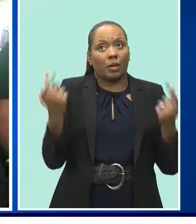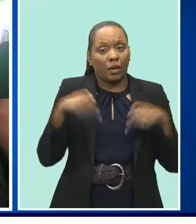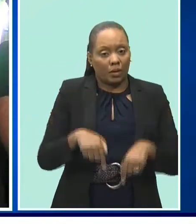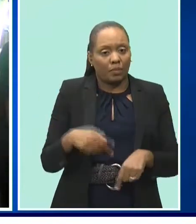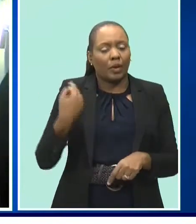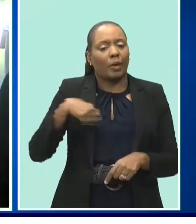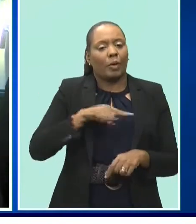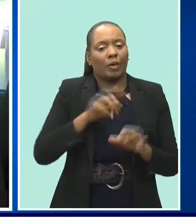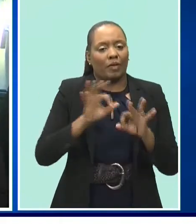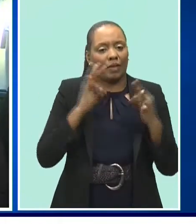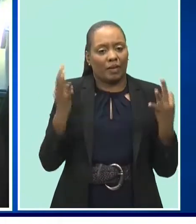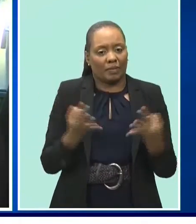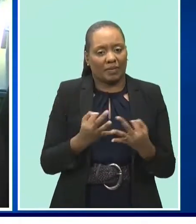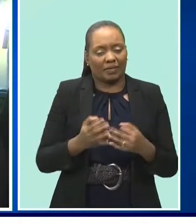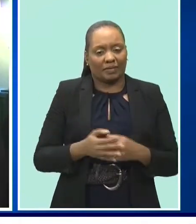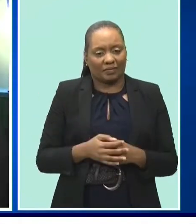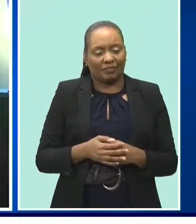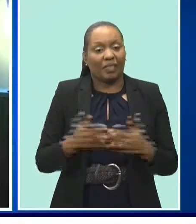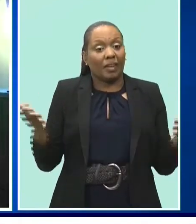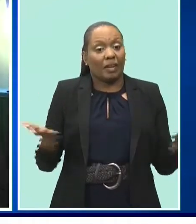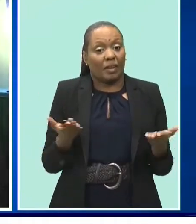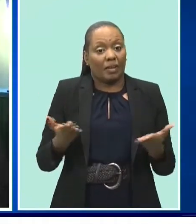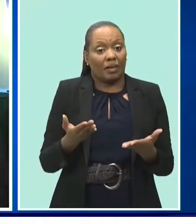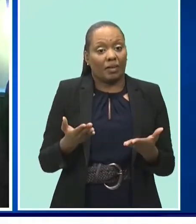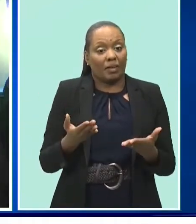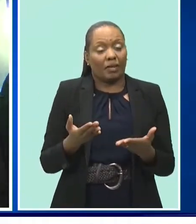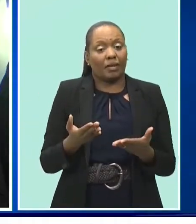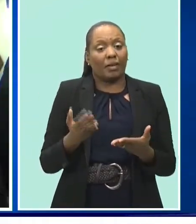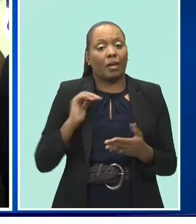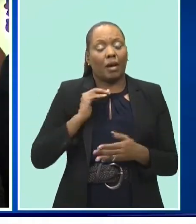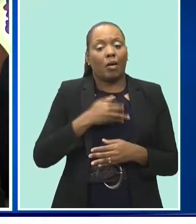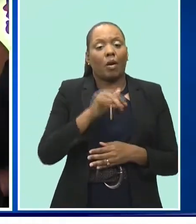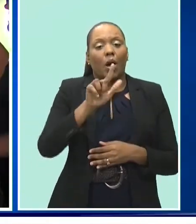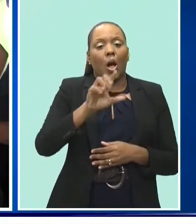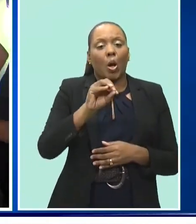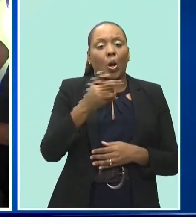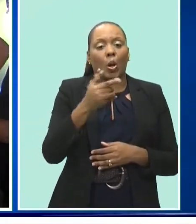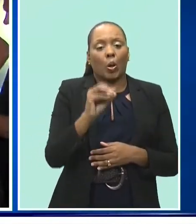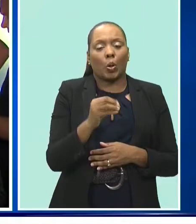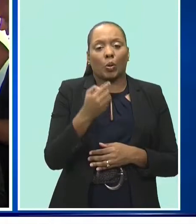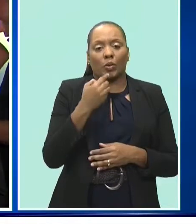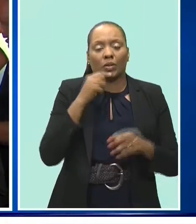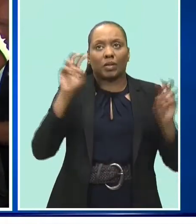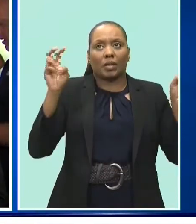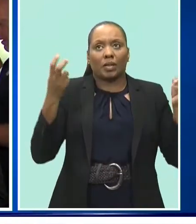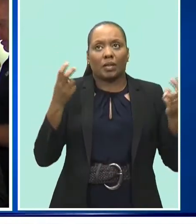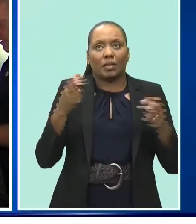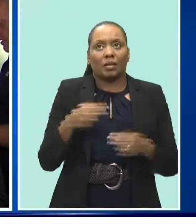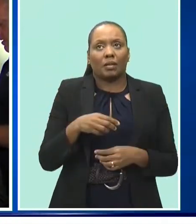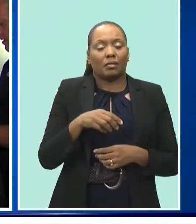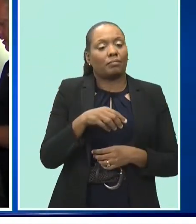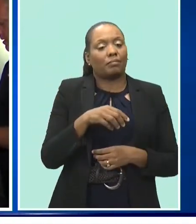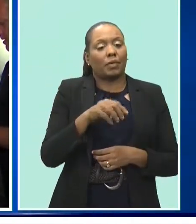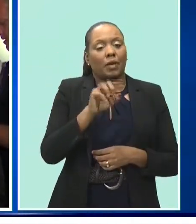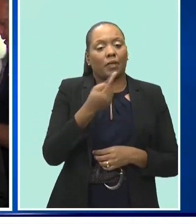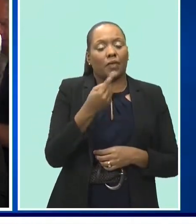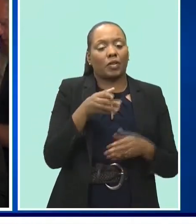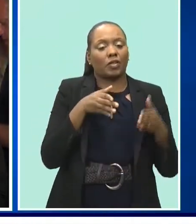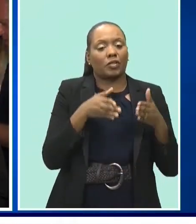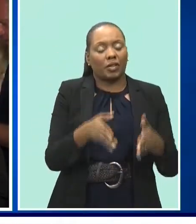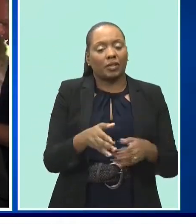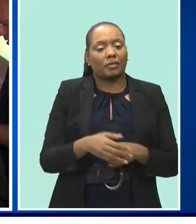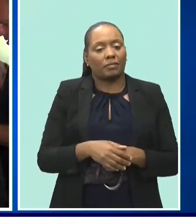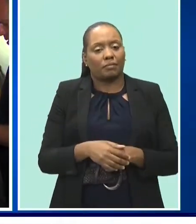HOLETOWN we have a logo, and our logo says 1st Street a slice of real Barbados. And that